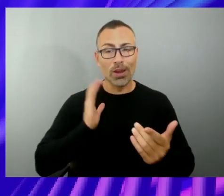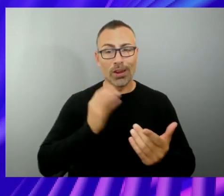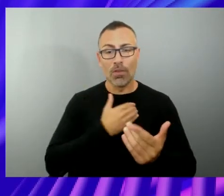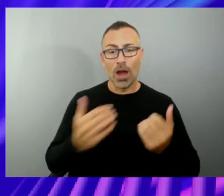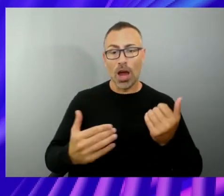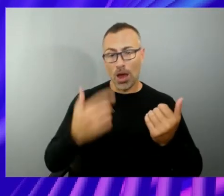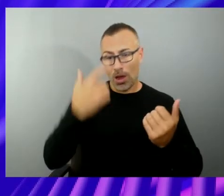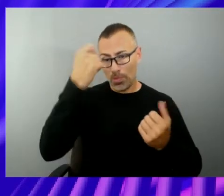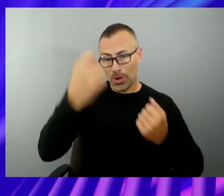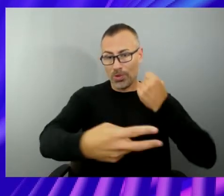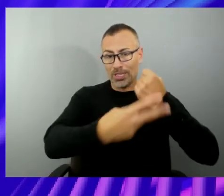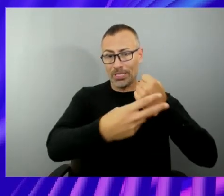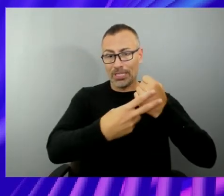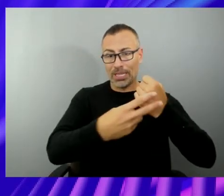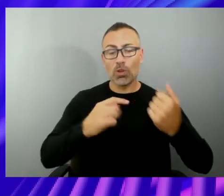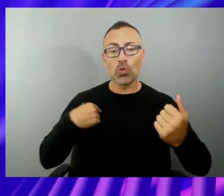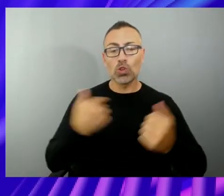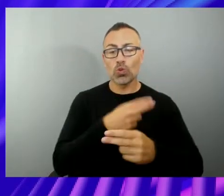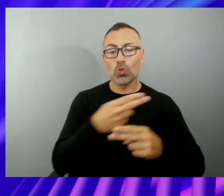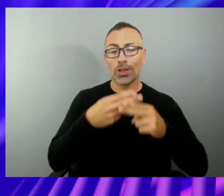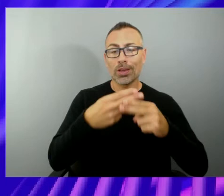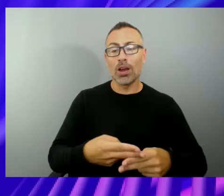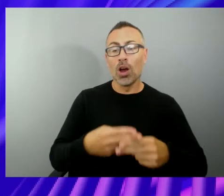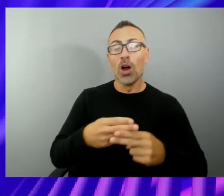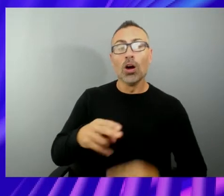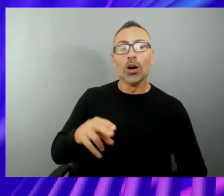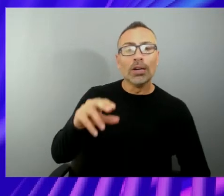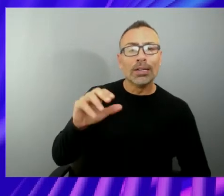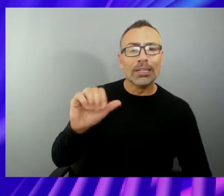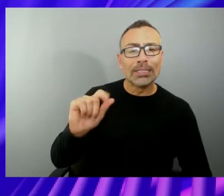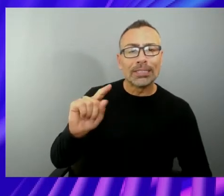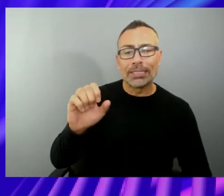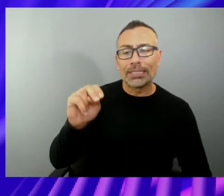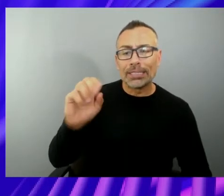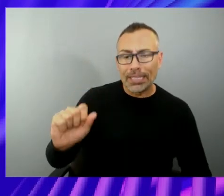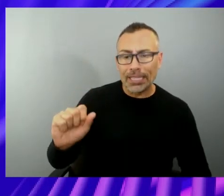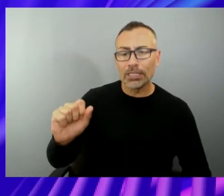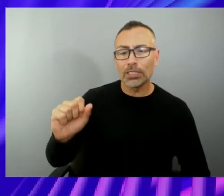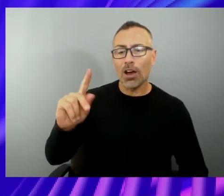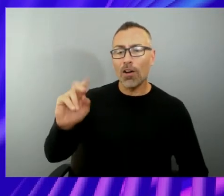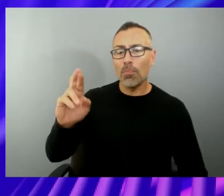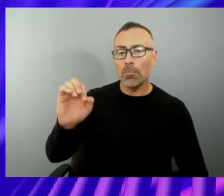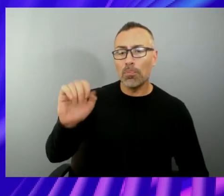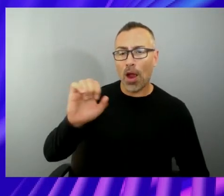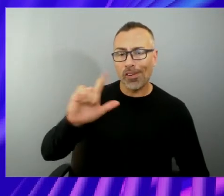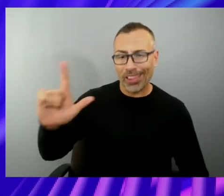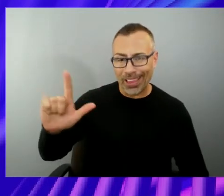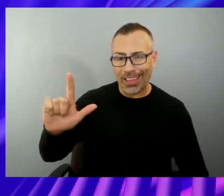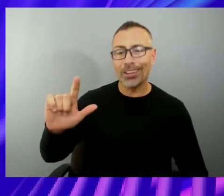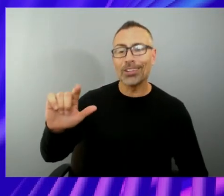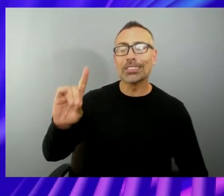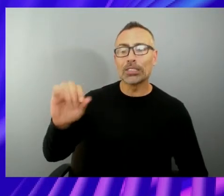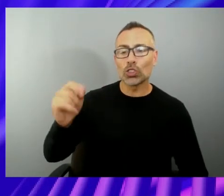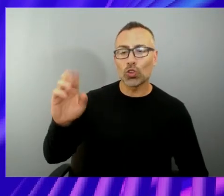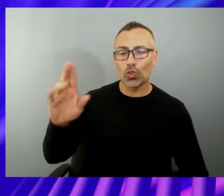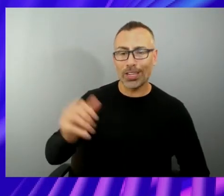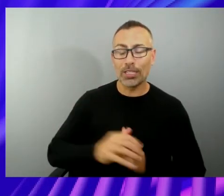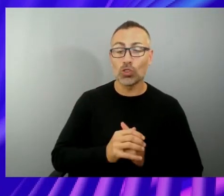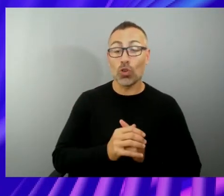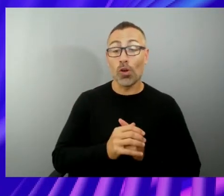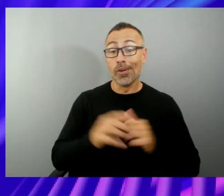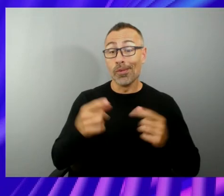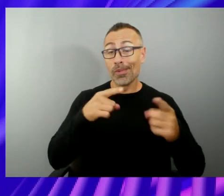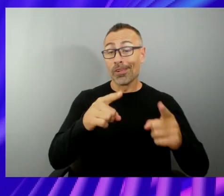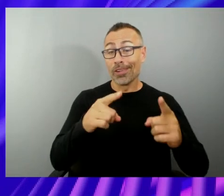tensor parallel degree. So you can actually specify that. And then if your layer is like big that it